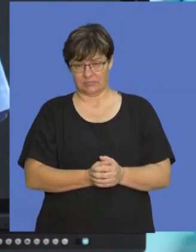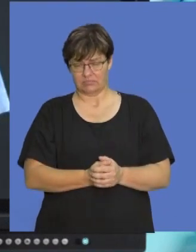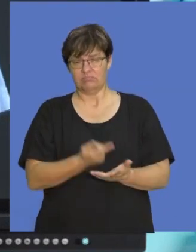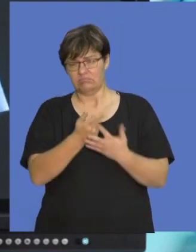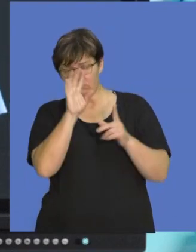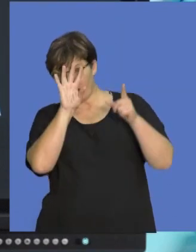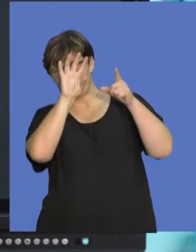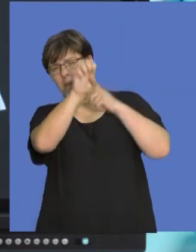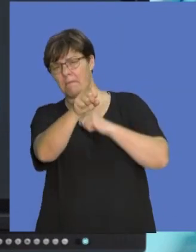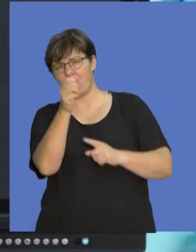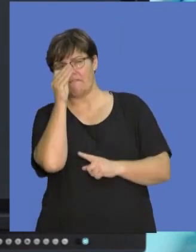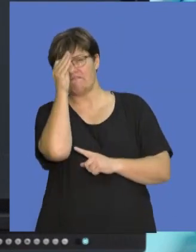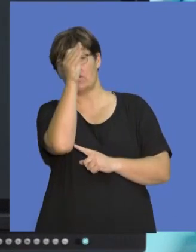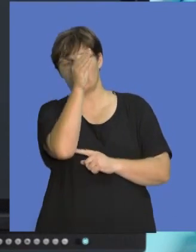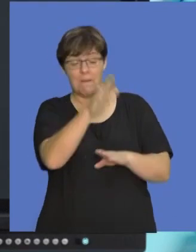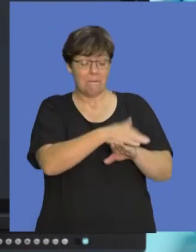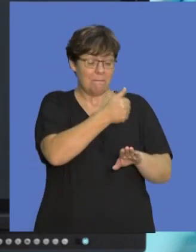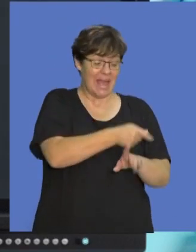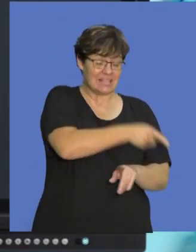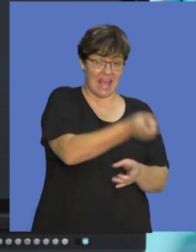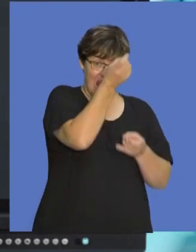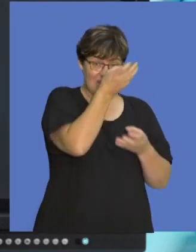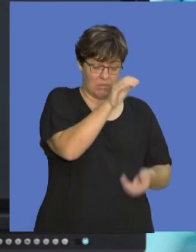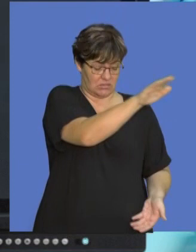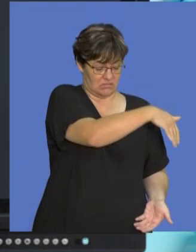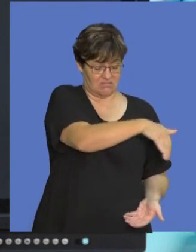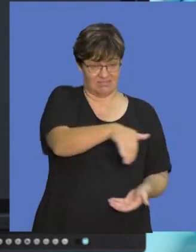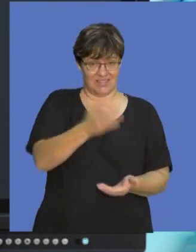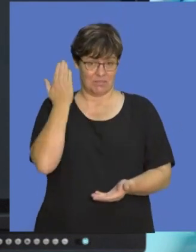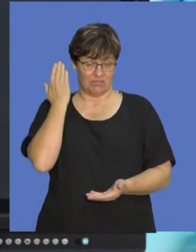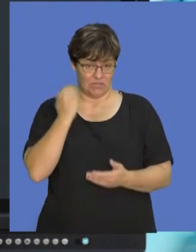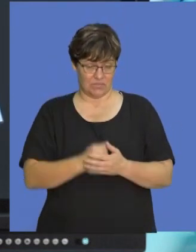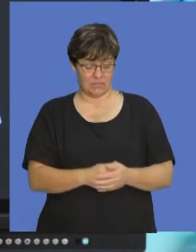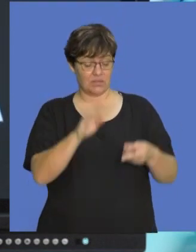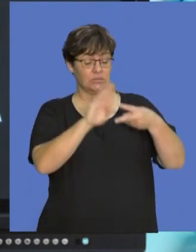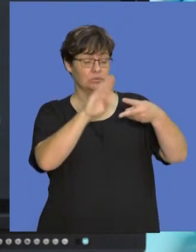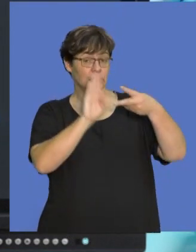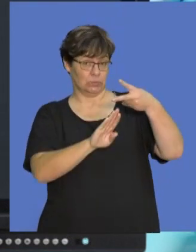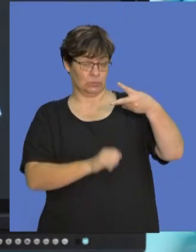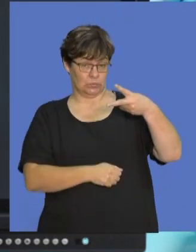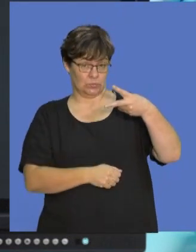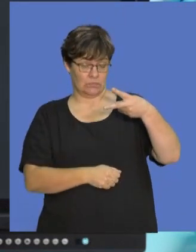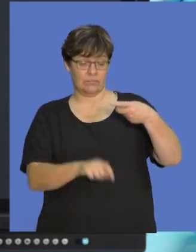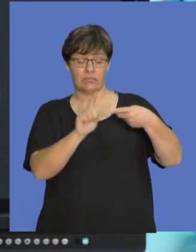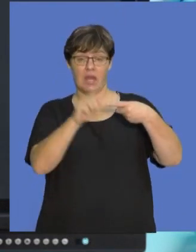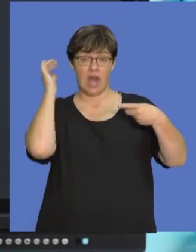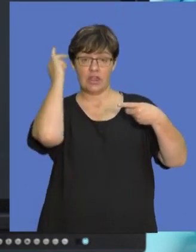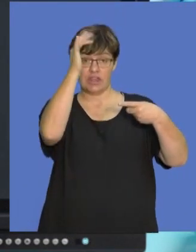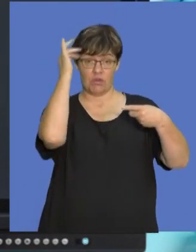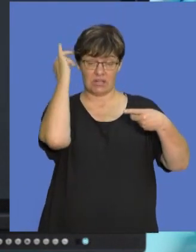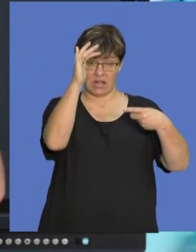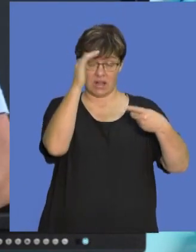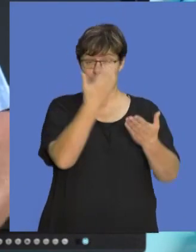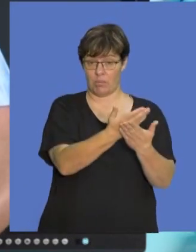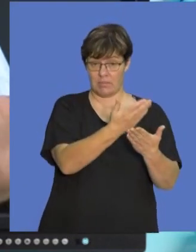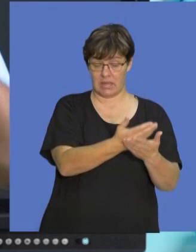some predictions based on some data. There are two things that we're going to look at today: the theoretical